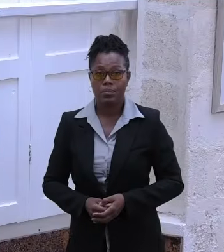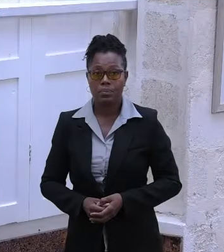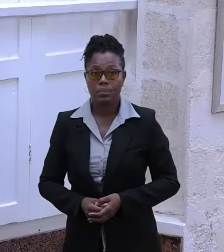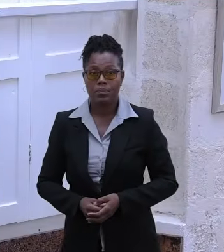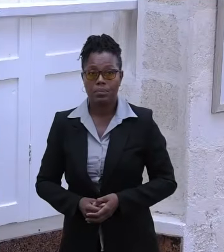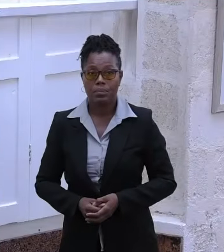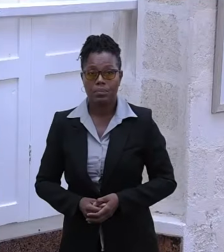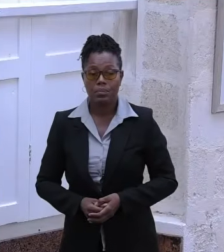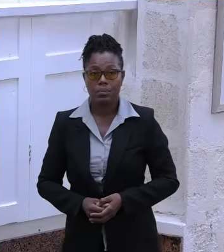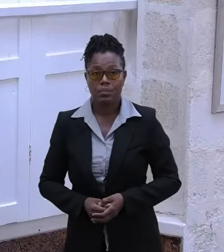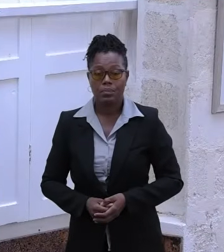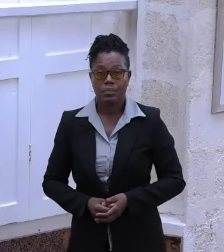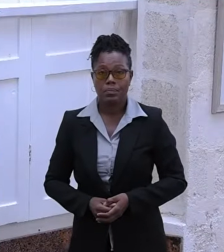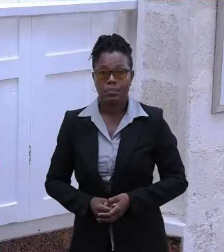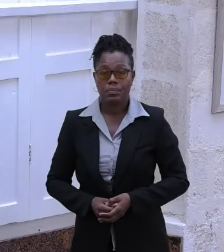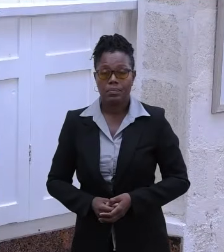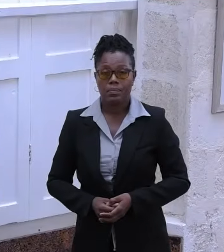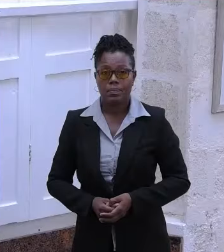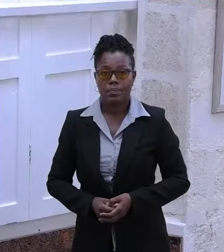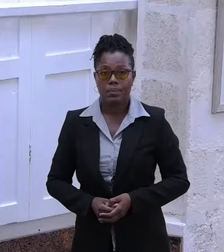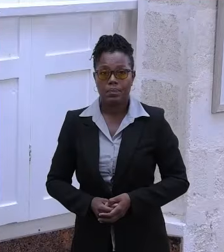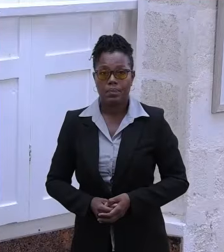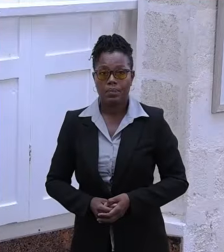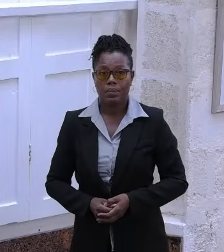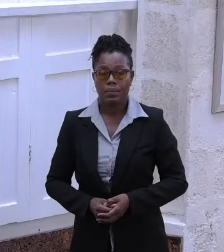Chairman, I want to,